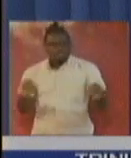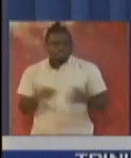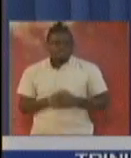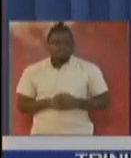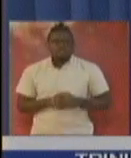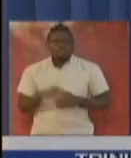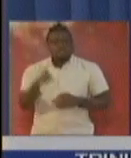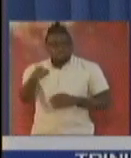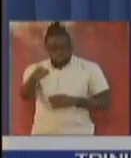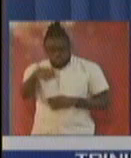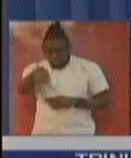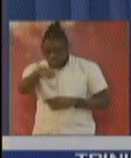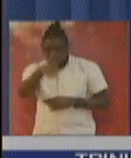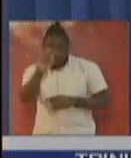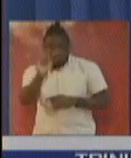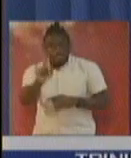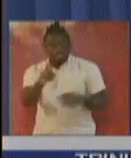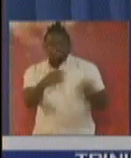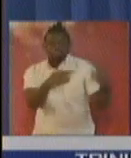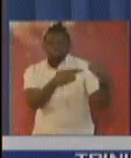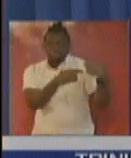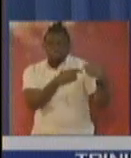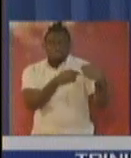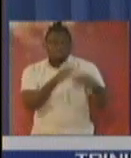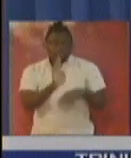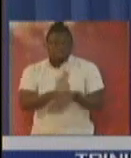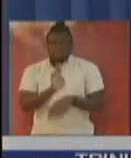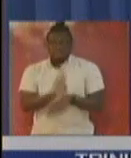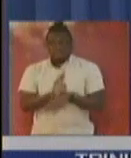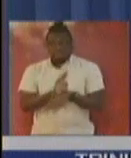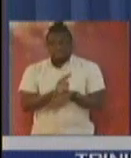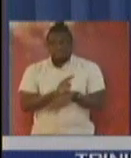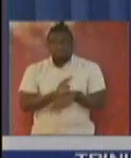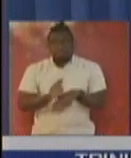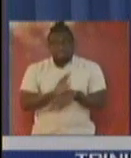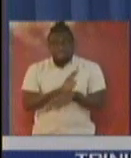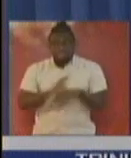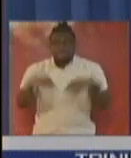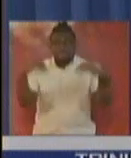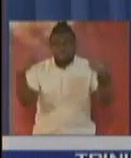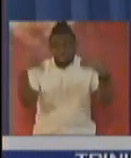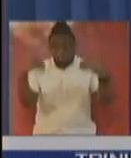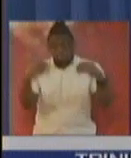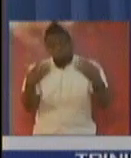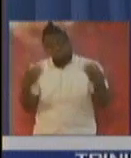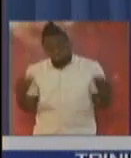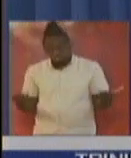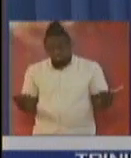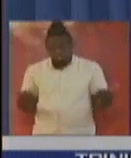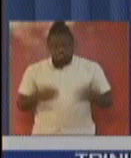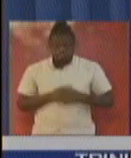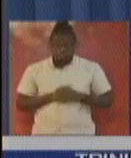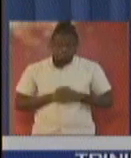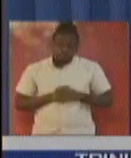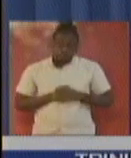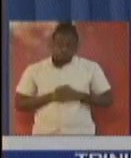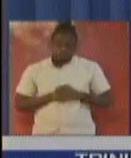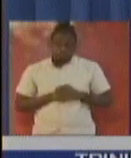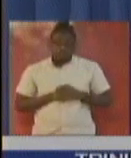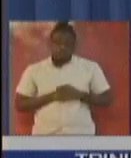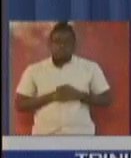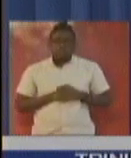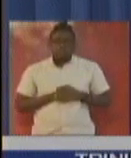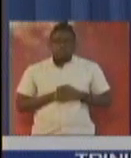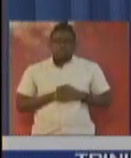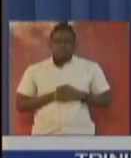responsibility that if you go to those areas, like I do, Minister Young does,